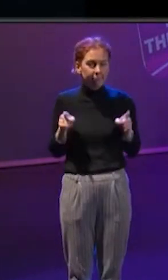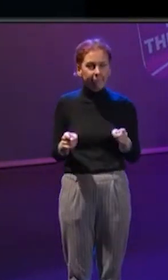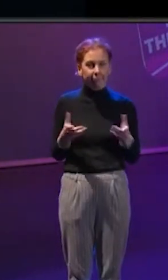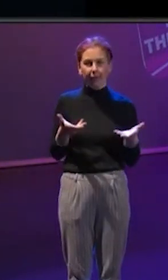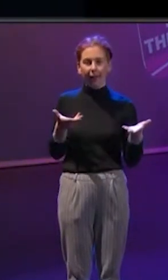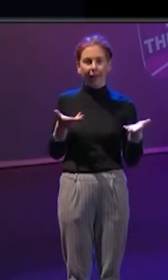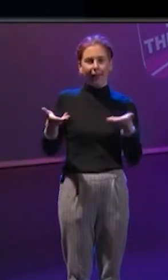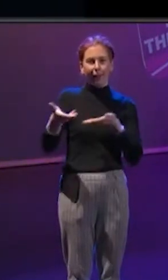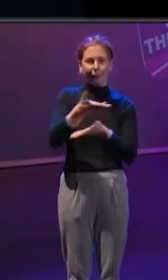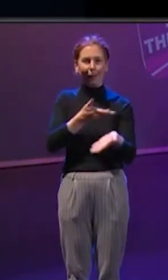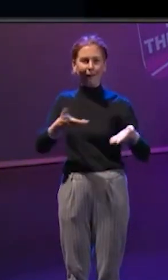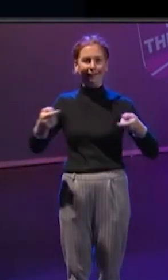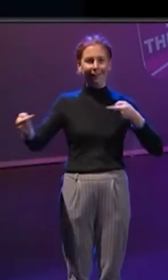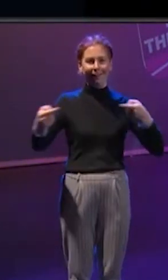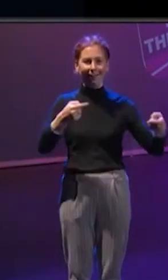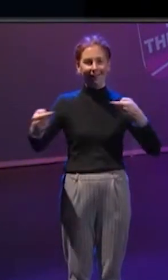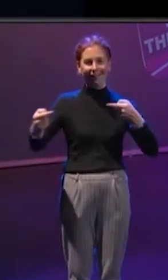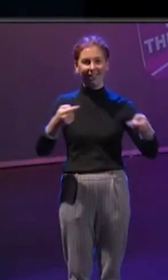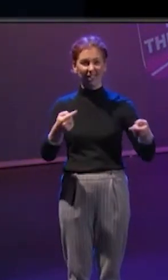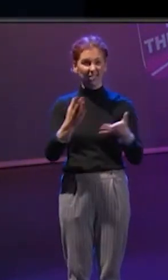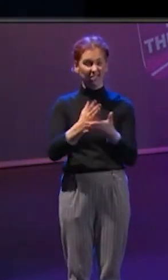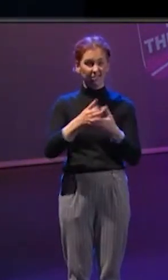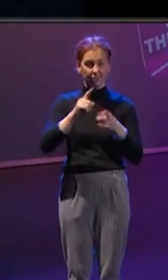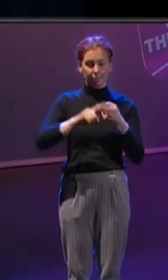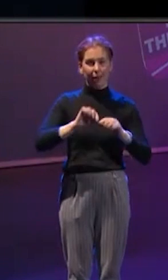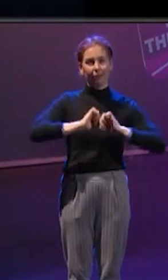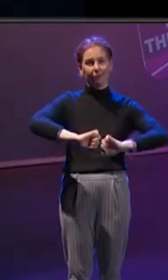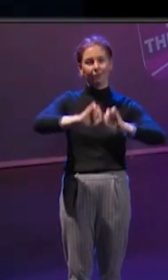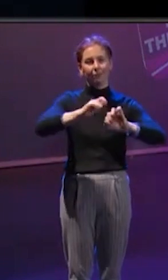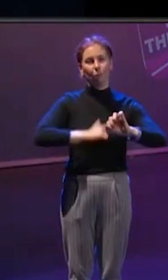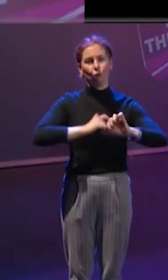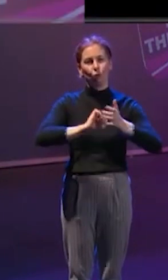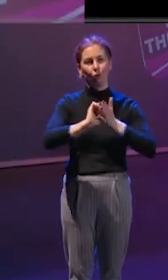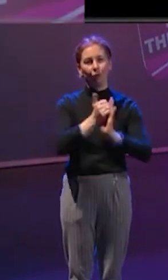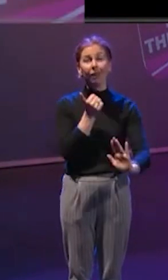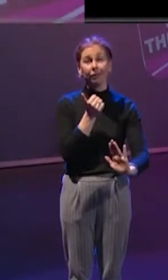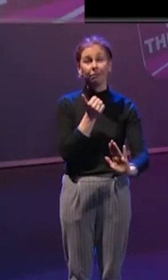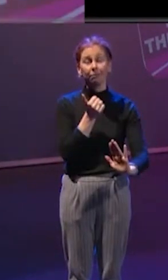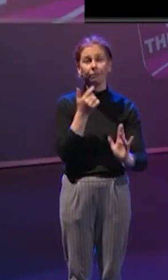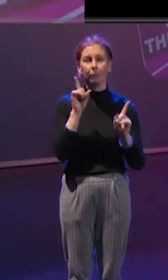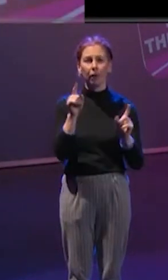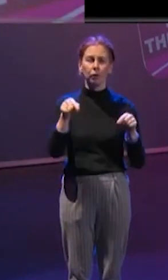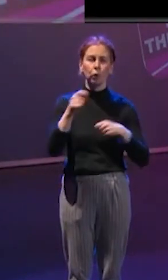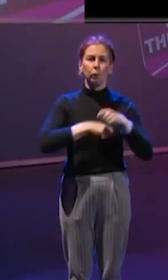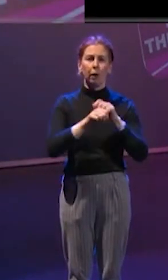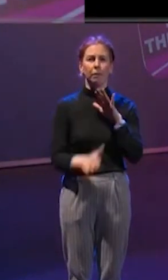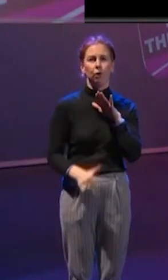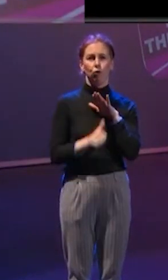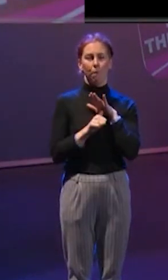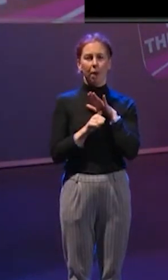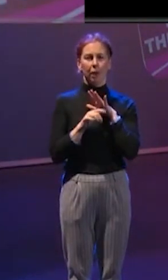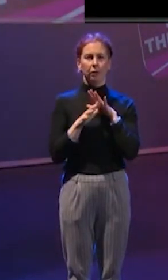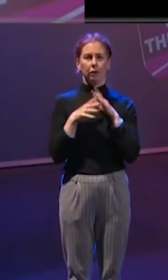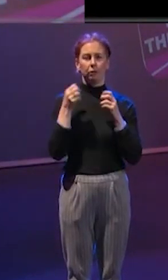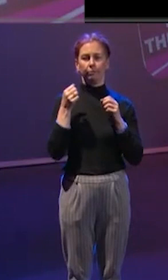and I think really depends on your personal skill sets. But ultimately, you are the sort of figurehead and the champion of